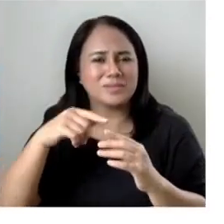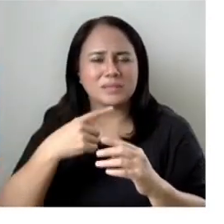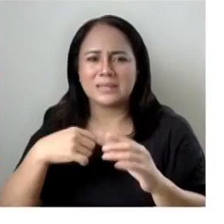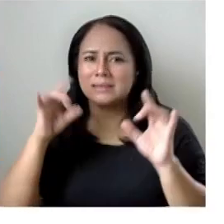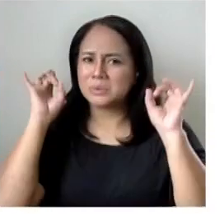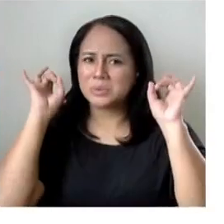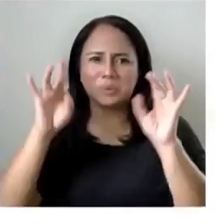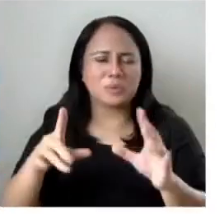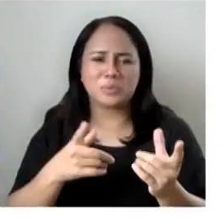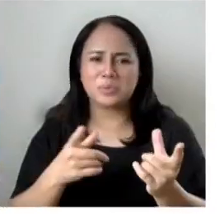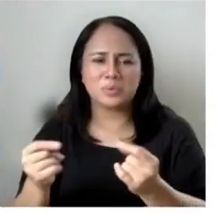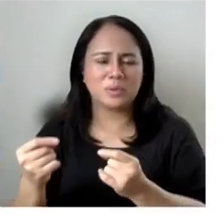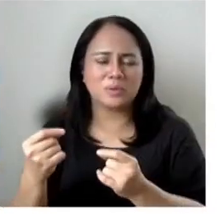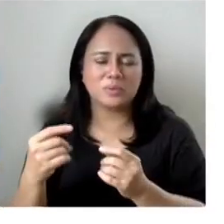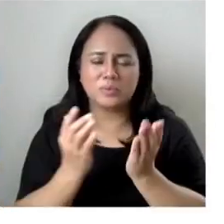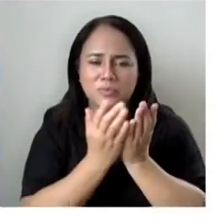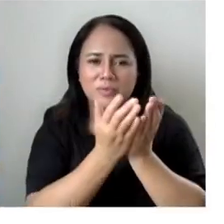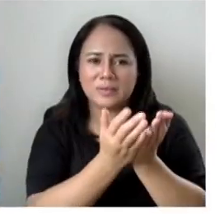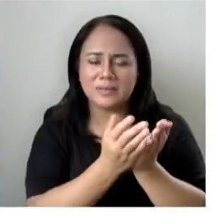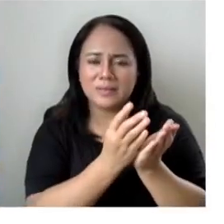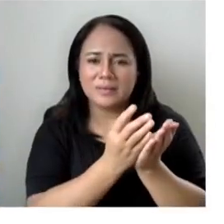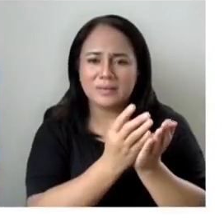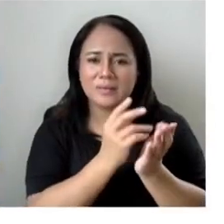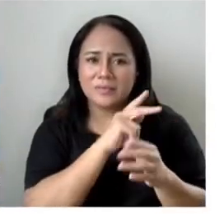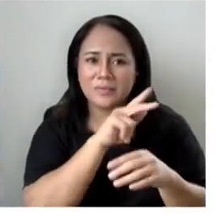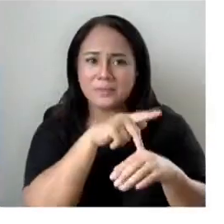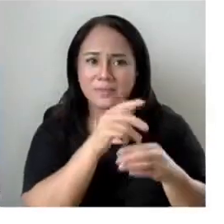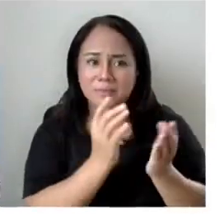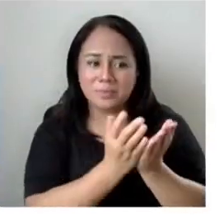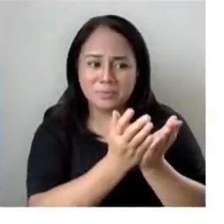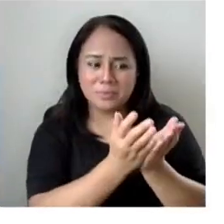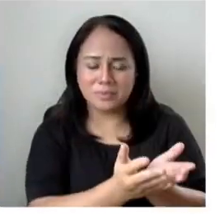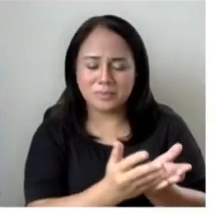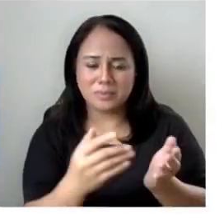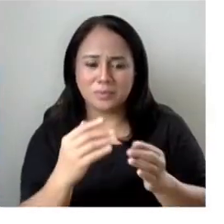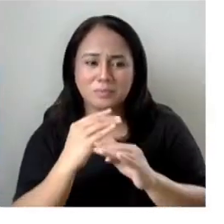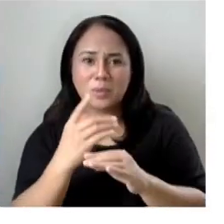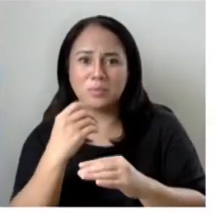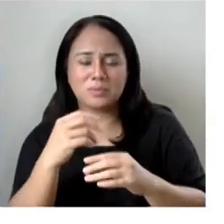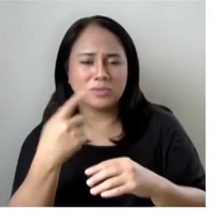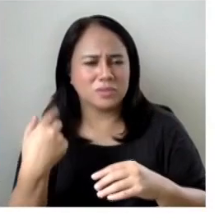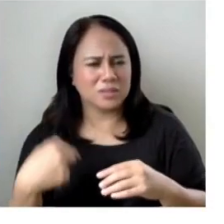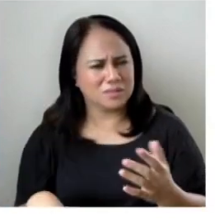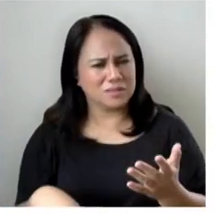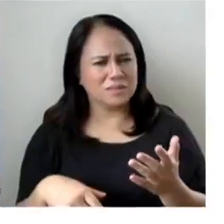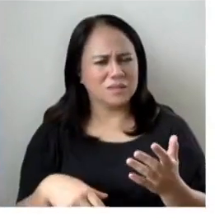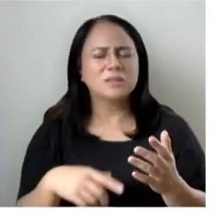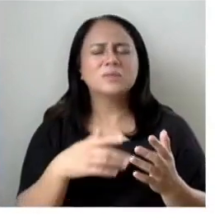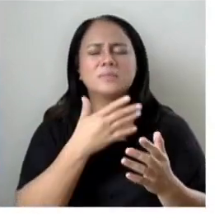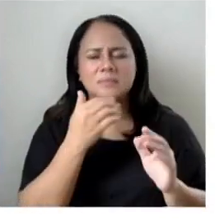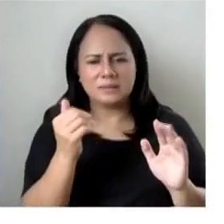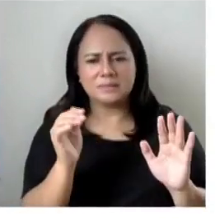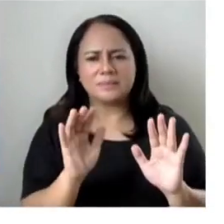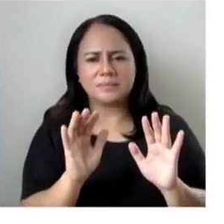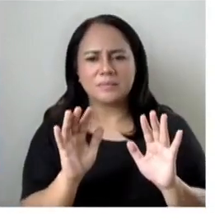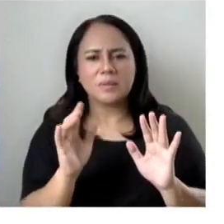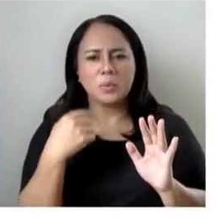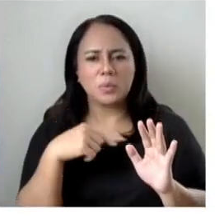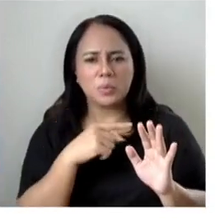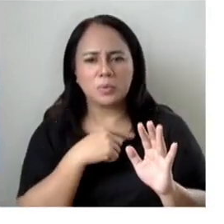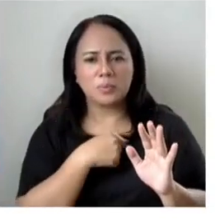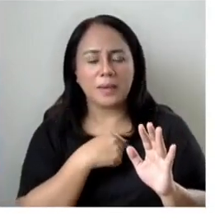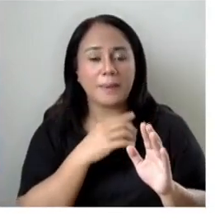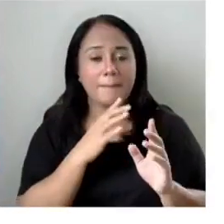maneuvers done to the Philippines by Chinese vessels. We continue to assert, but my